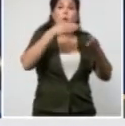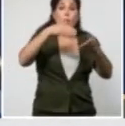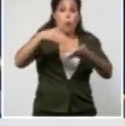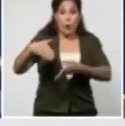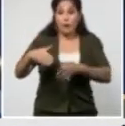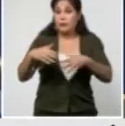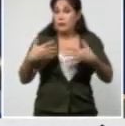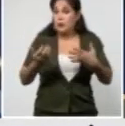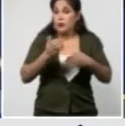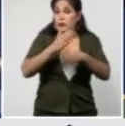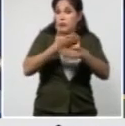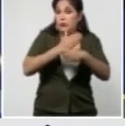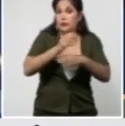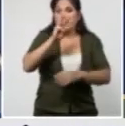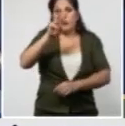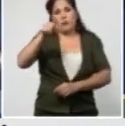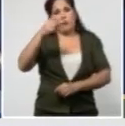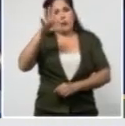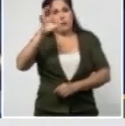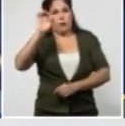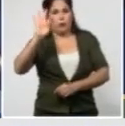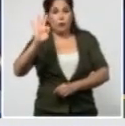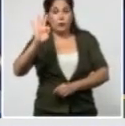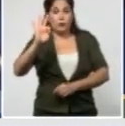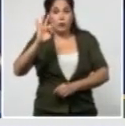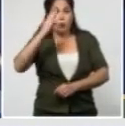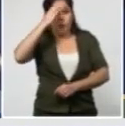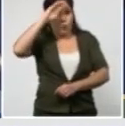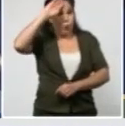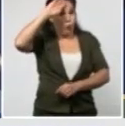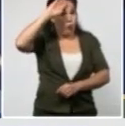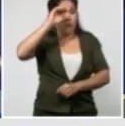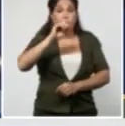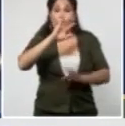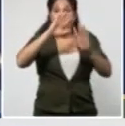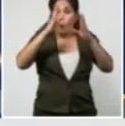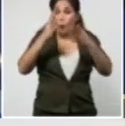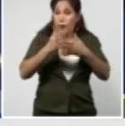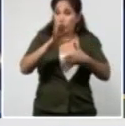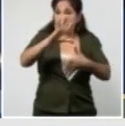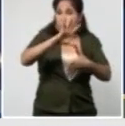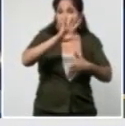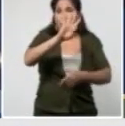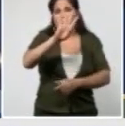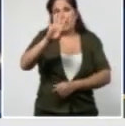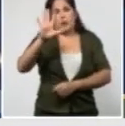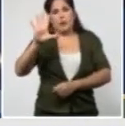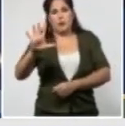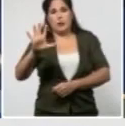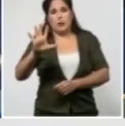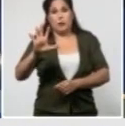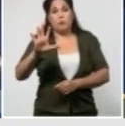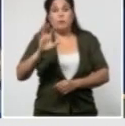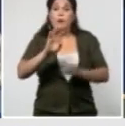a fatality rate of 3.58, and the region has